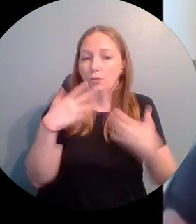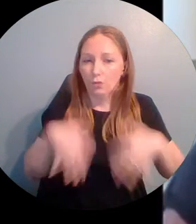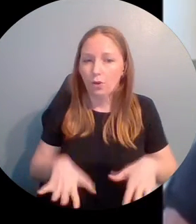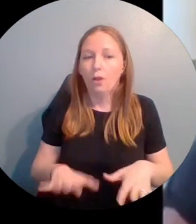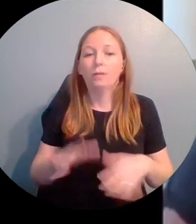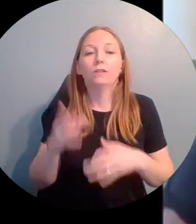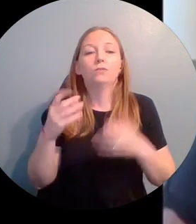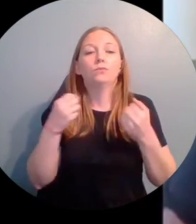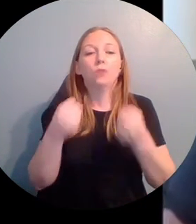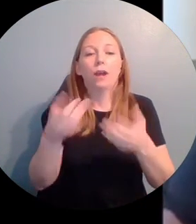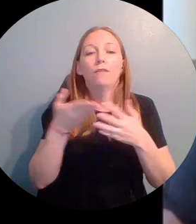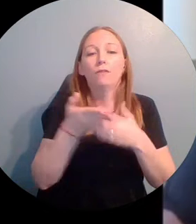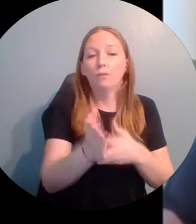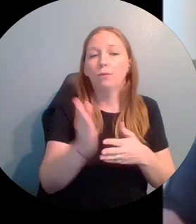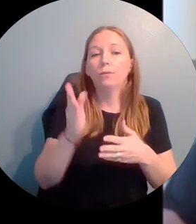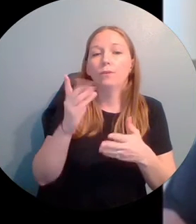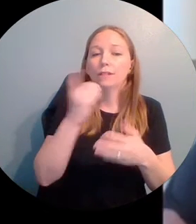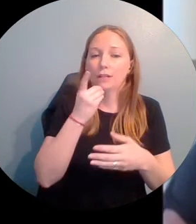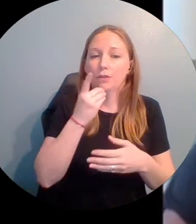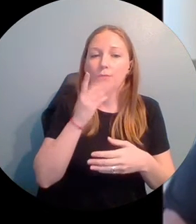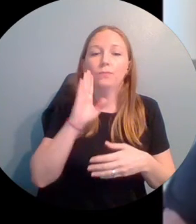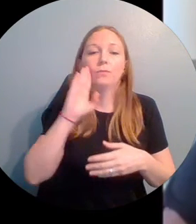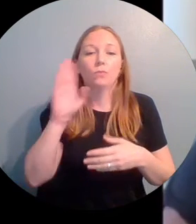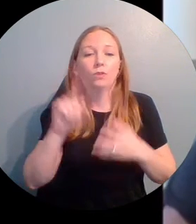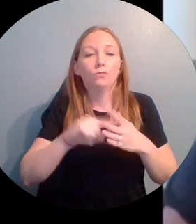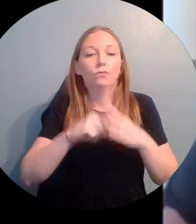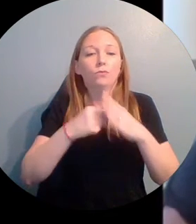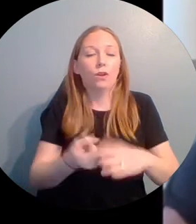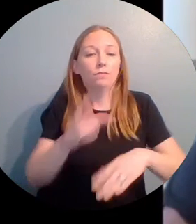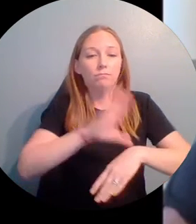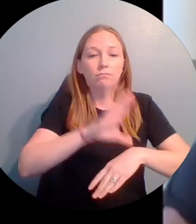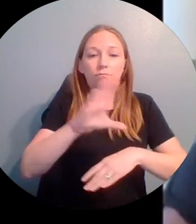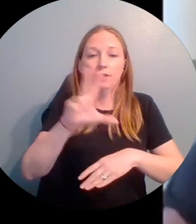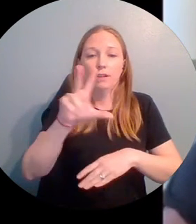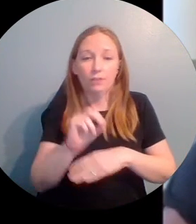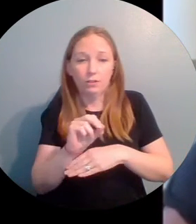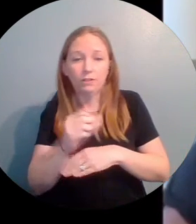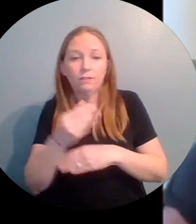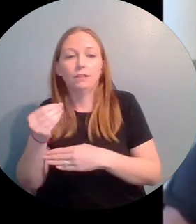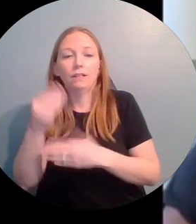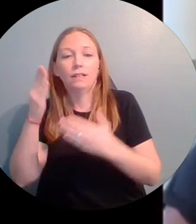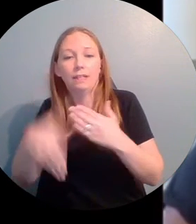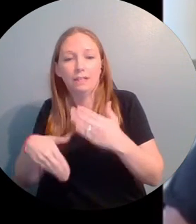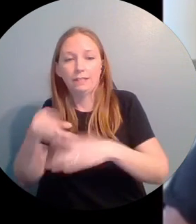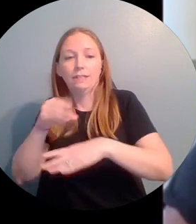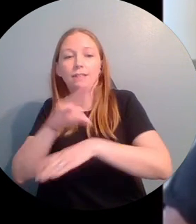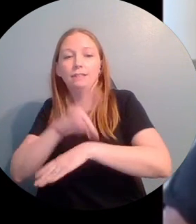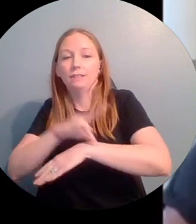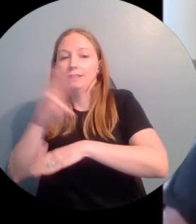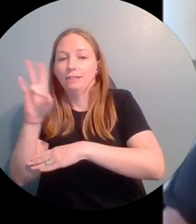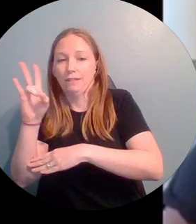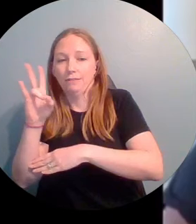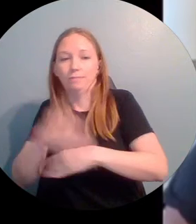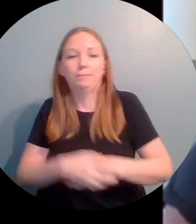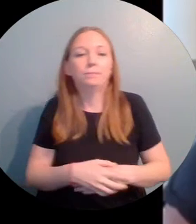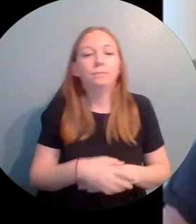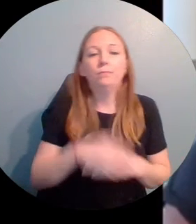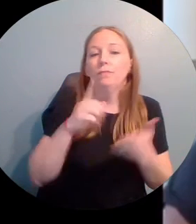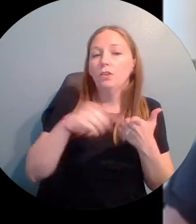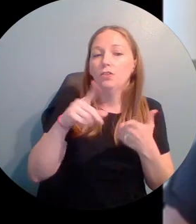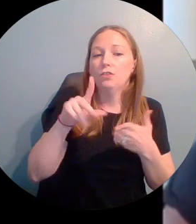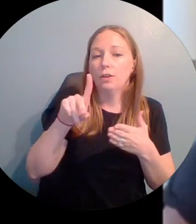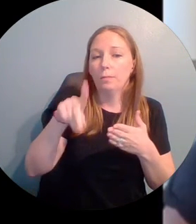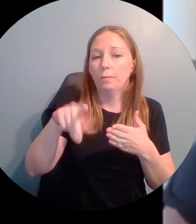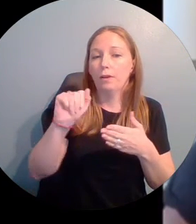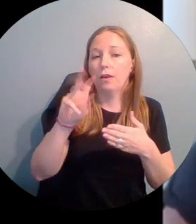December 4th is our Fall Picture Day. Fall pictures will be taken during the school day for all face-to-face students, and all